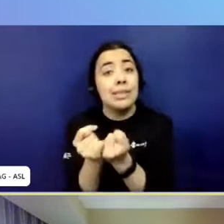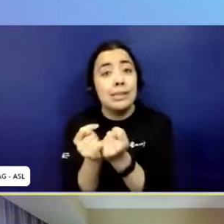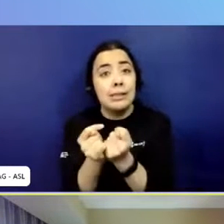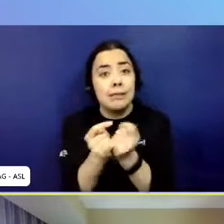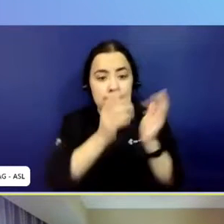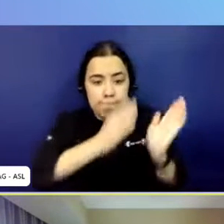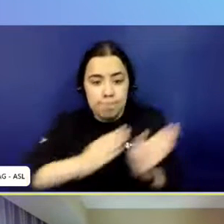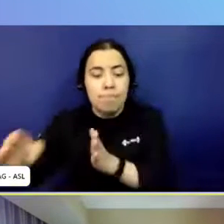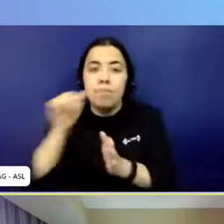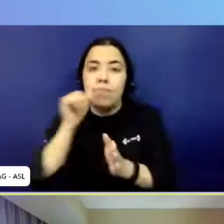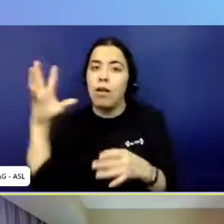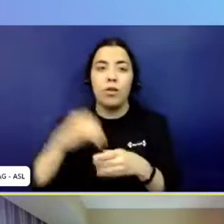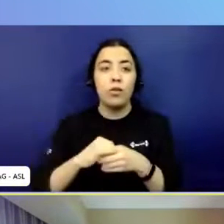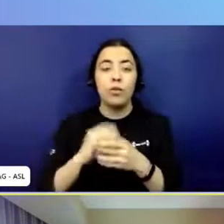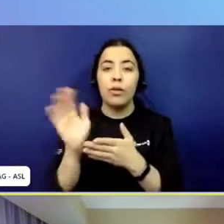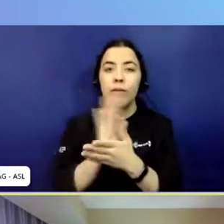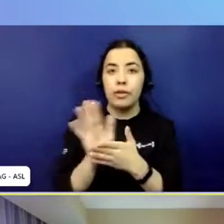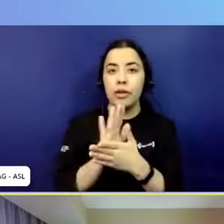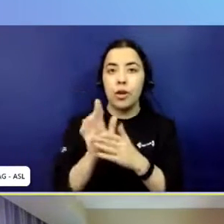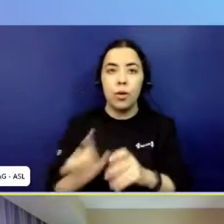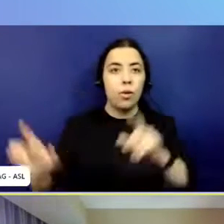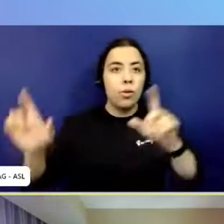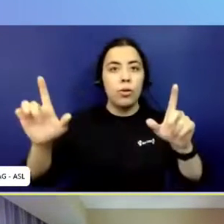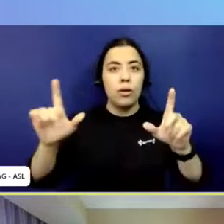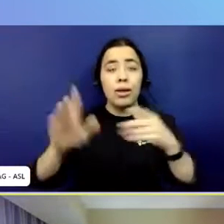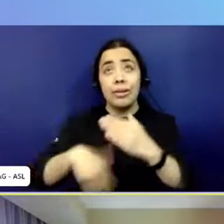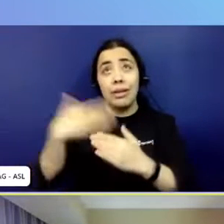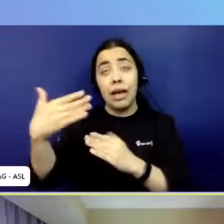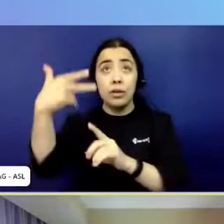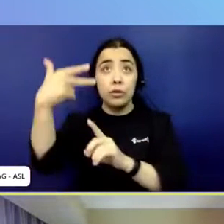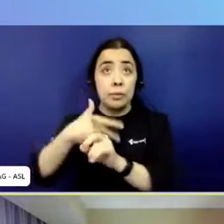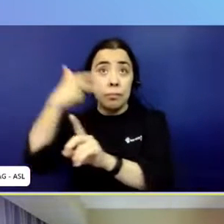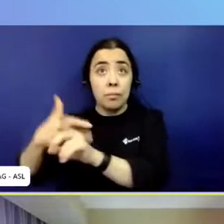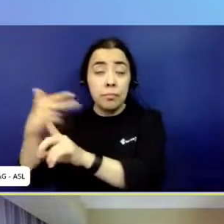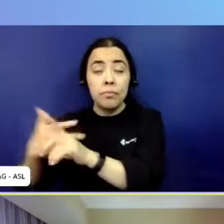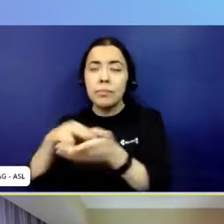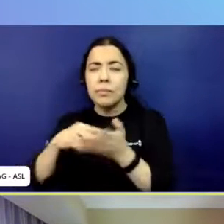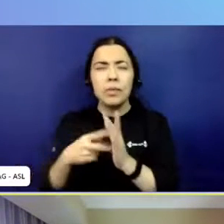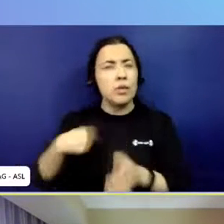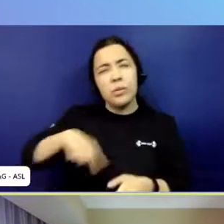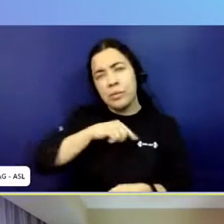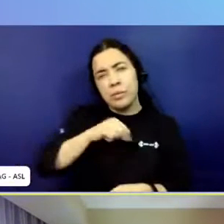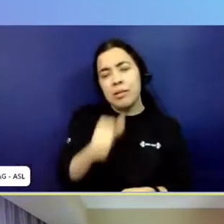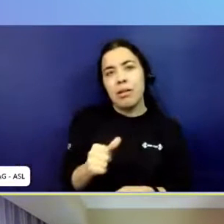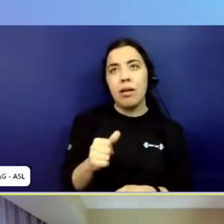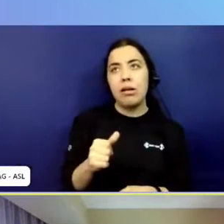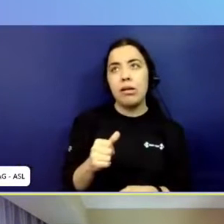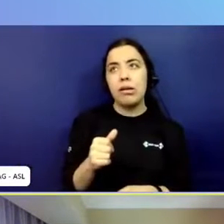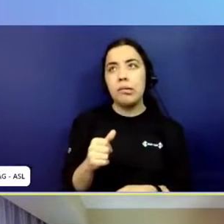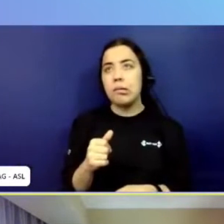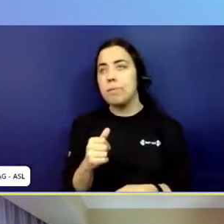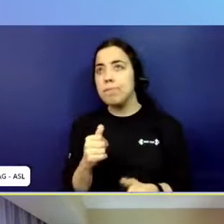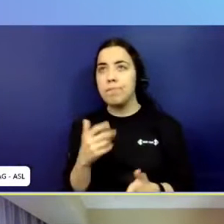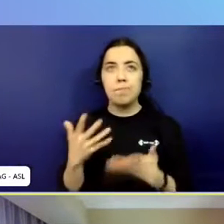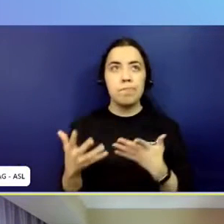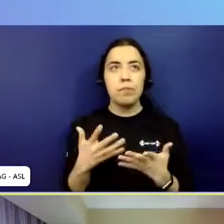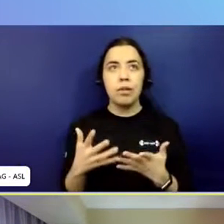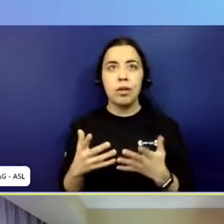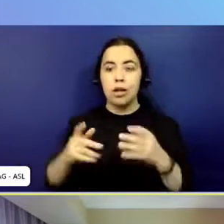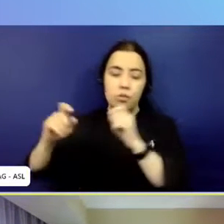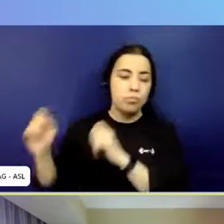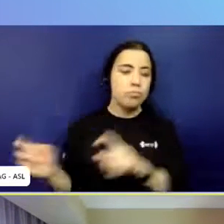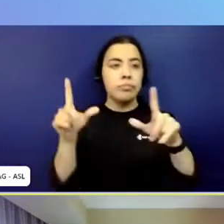video work within the next quarter, we are not going to fold in